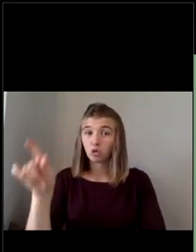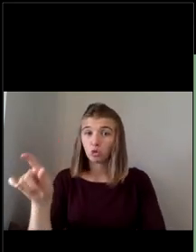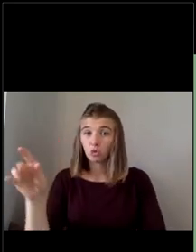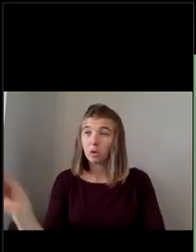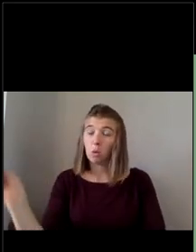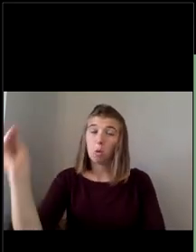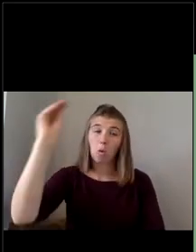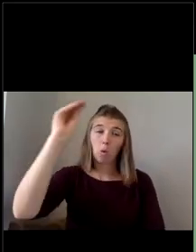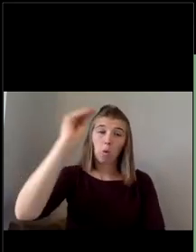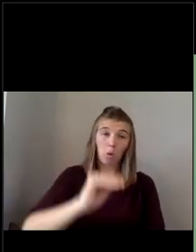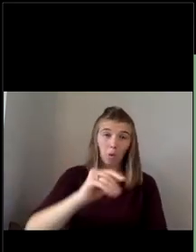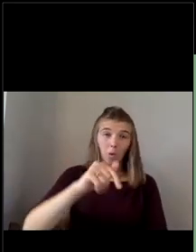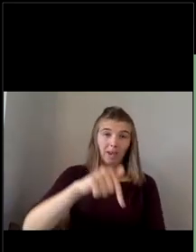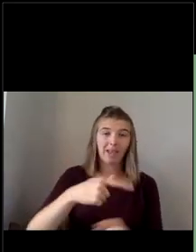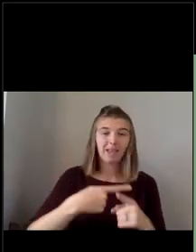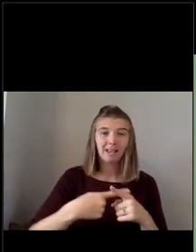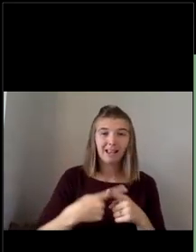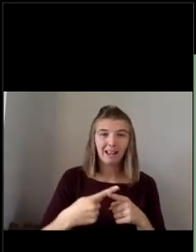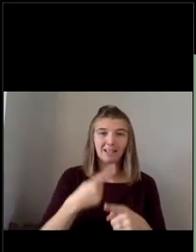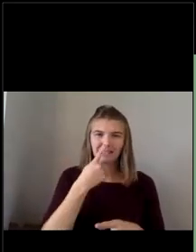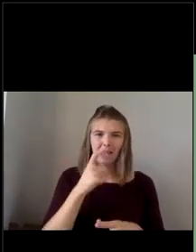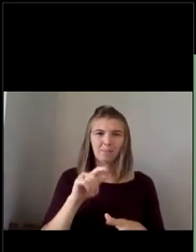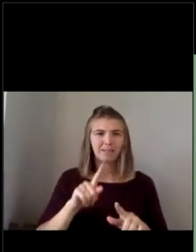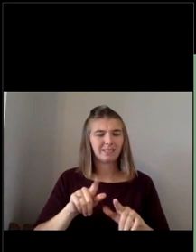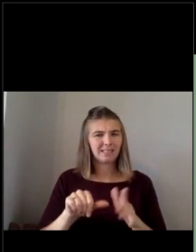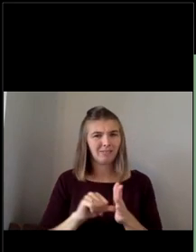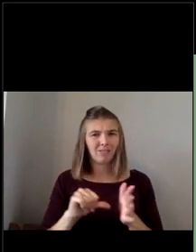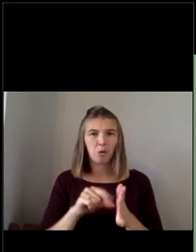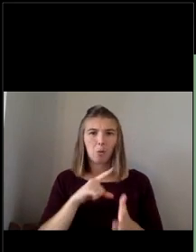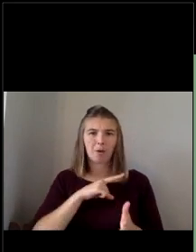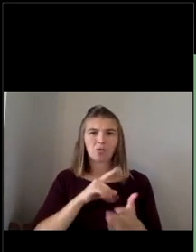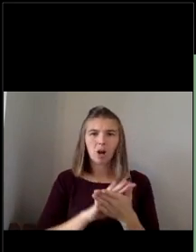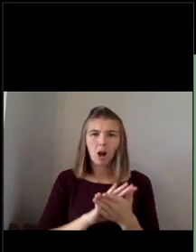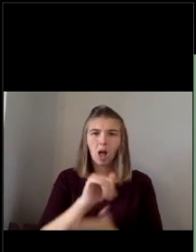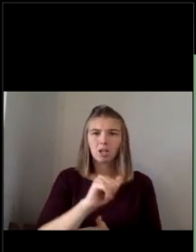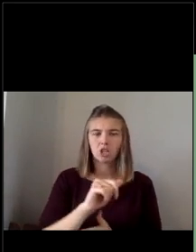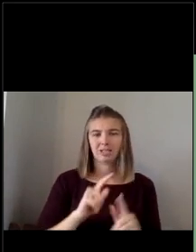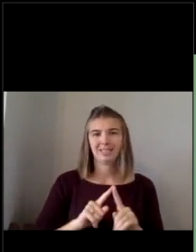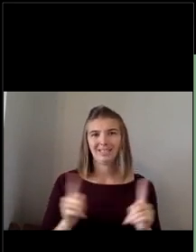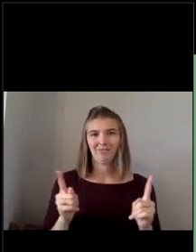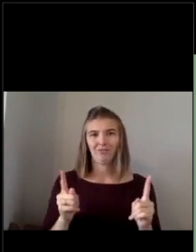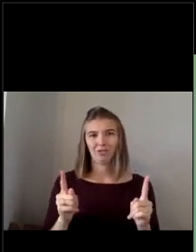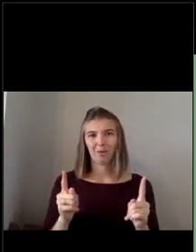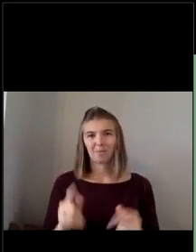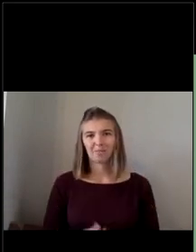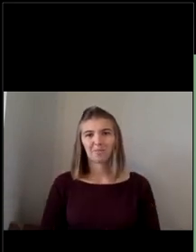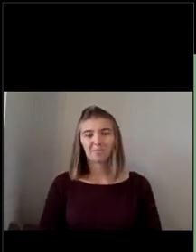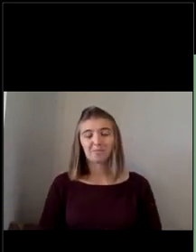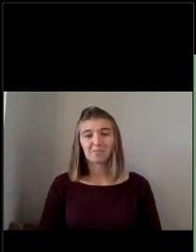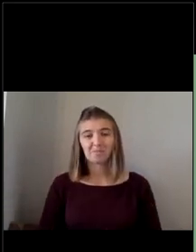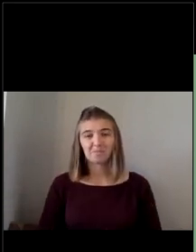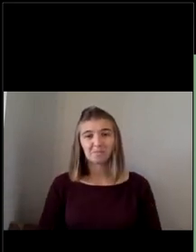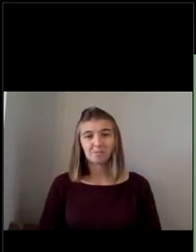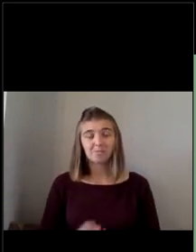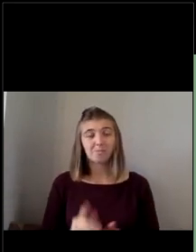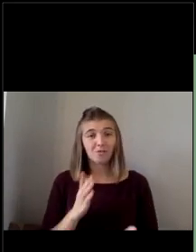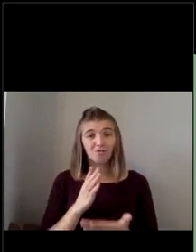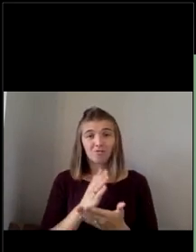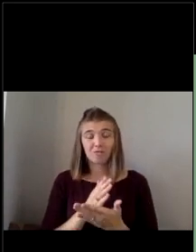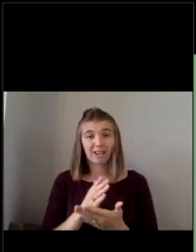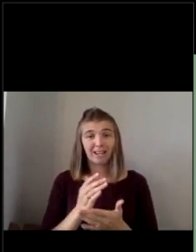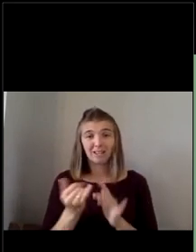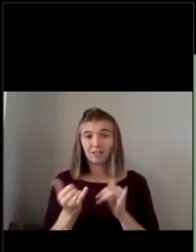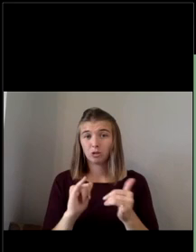language can affect their ability to fully participate, engage with the lectures